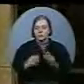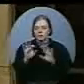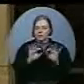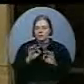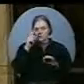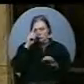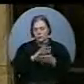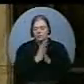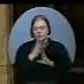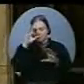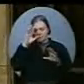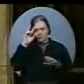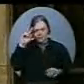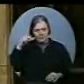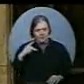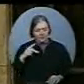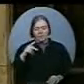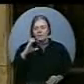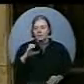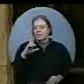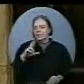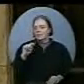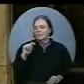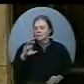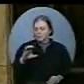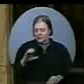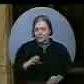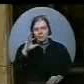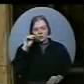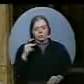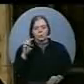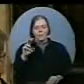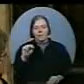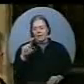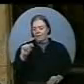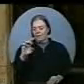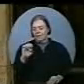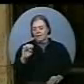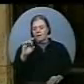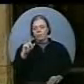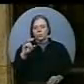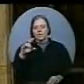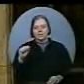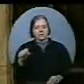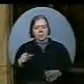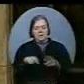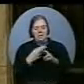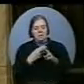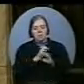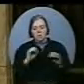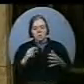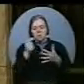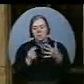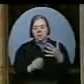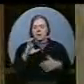and Mr. Pentafuntas failed on every count. Because if you look at the standards, he doesn't meet the qualifications.